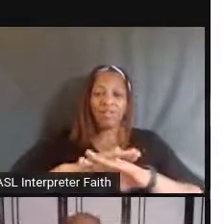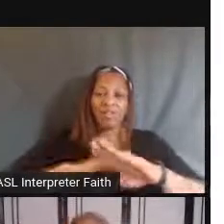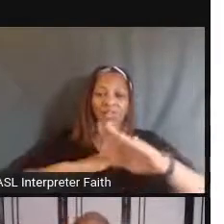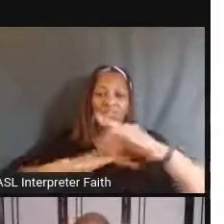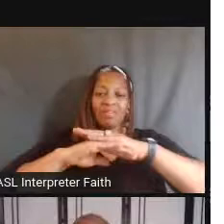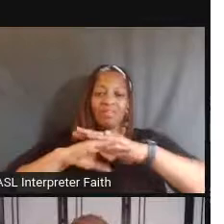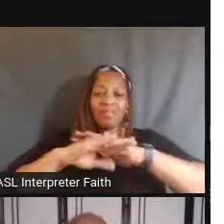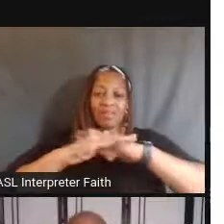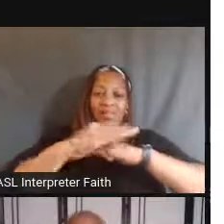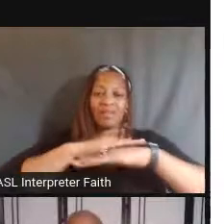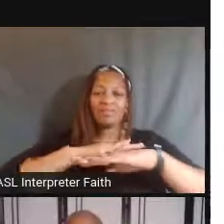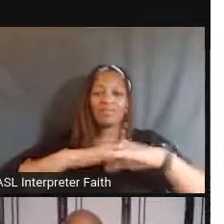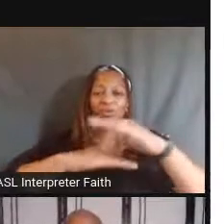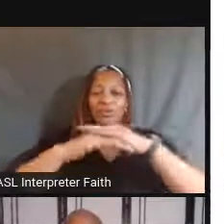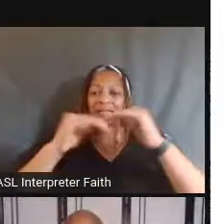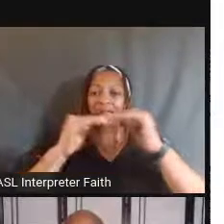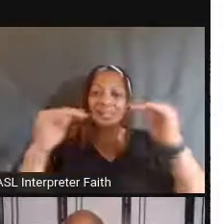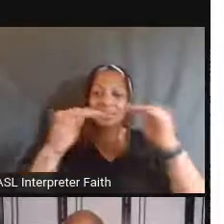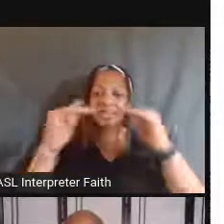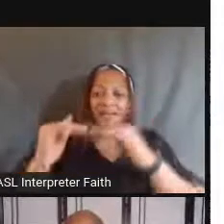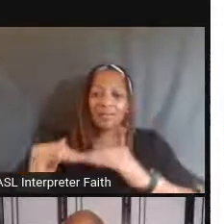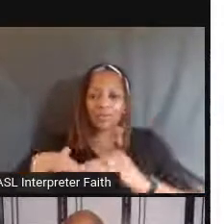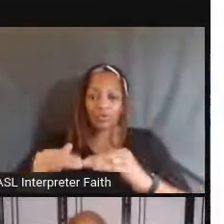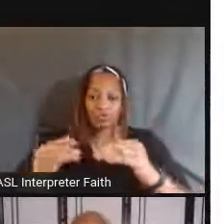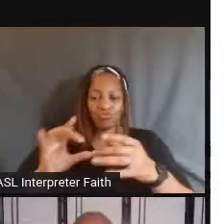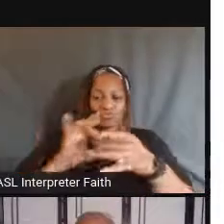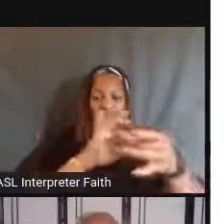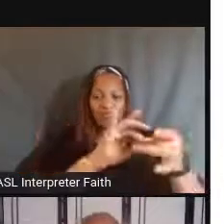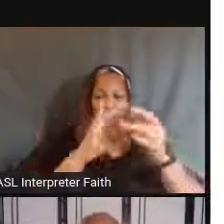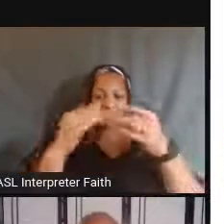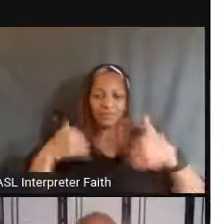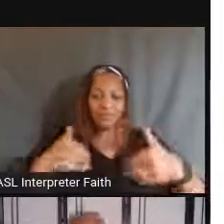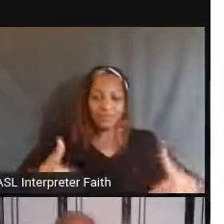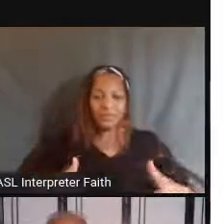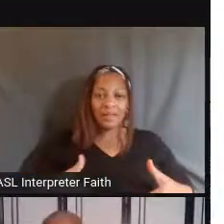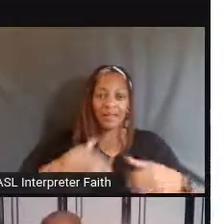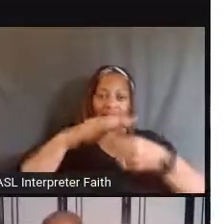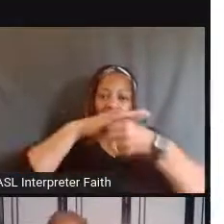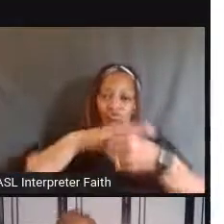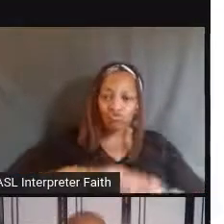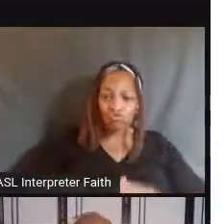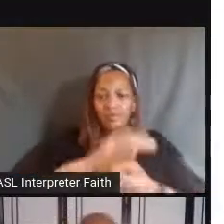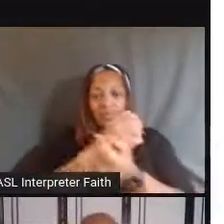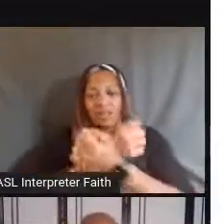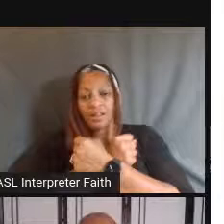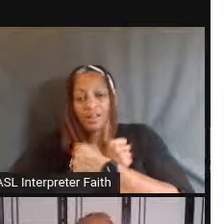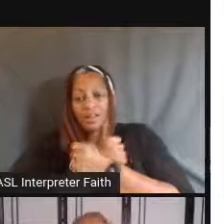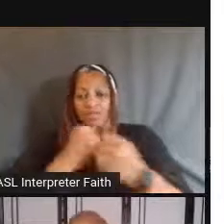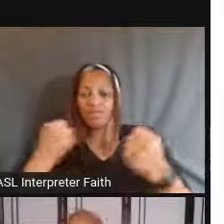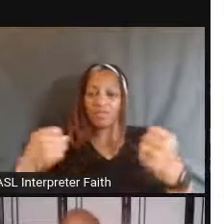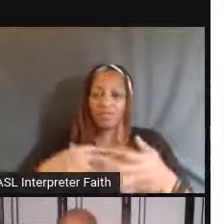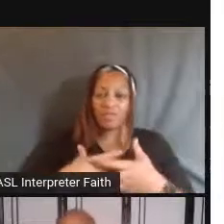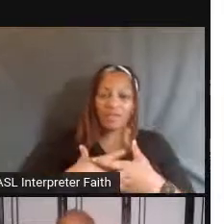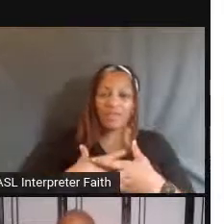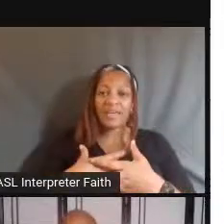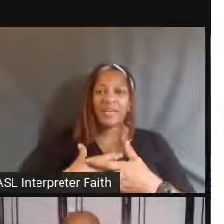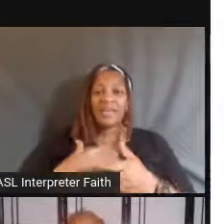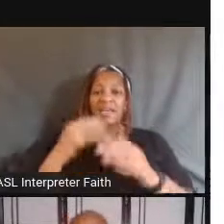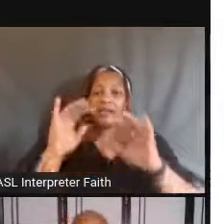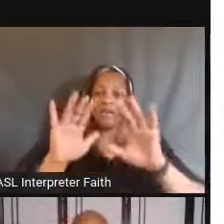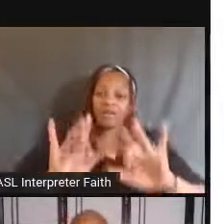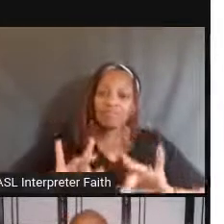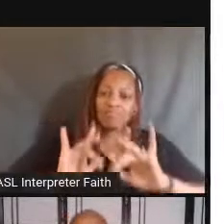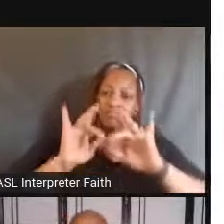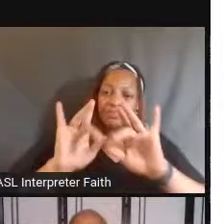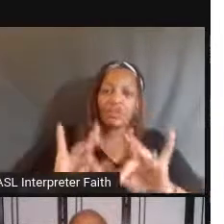levels, systems to the body, and that stress and love, fear, and compassion, all